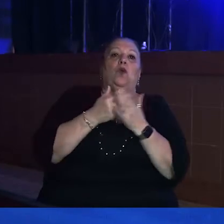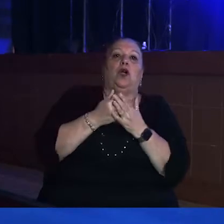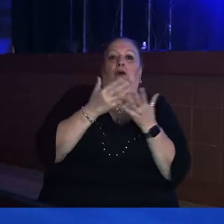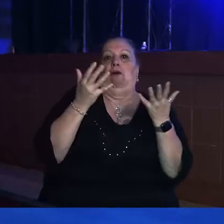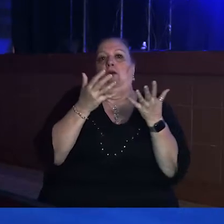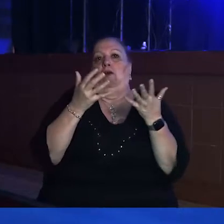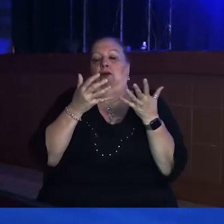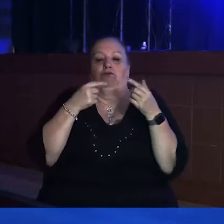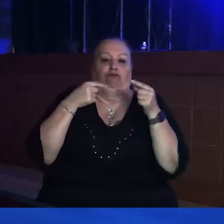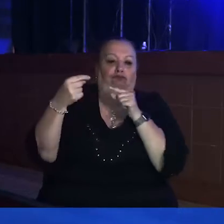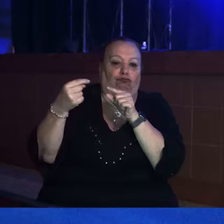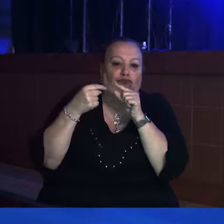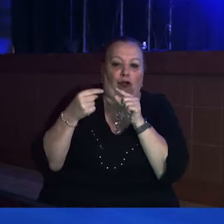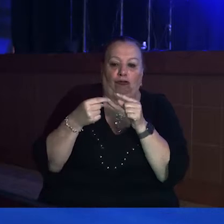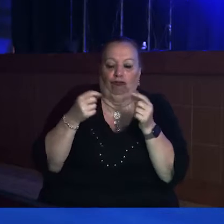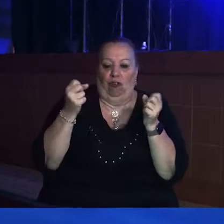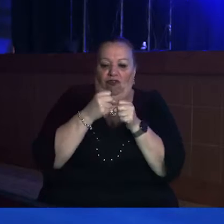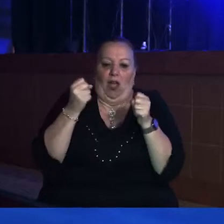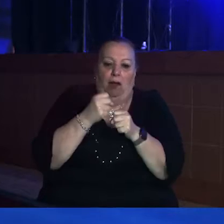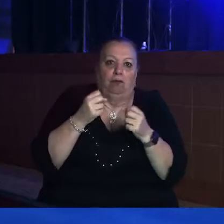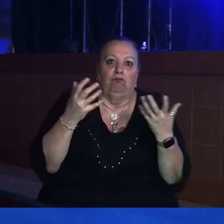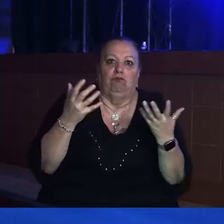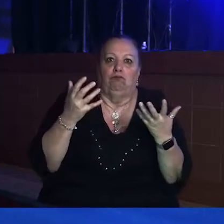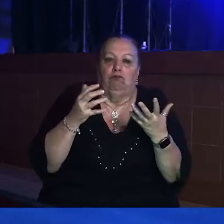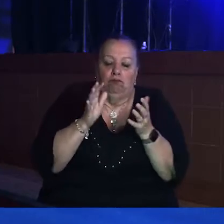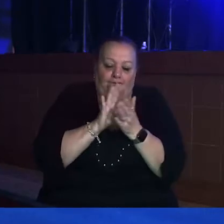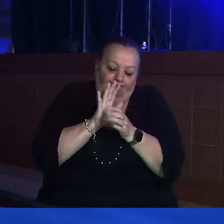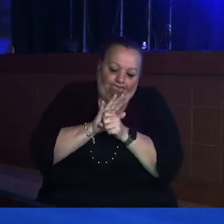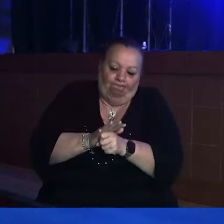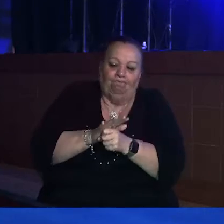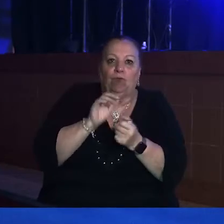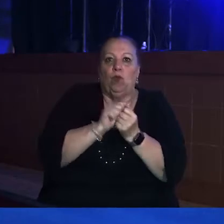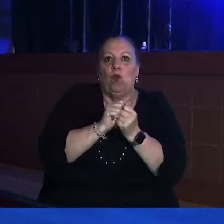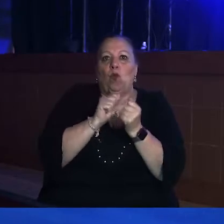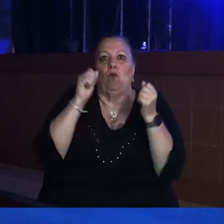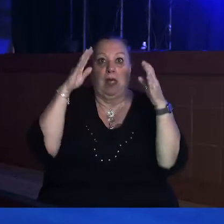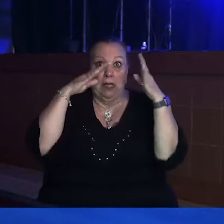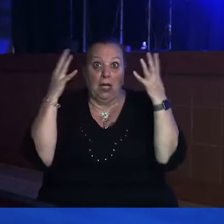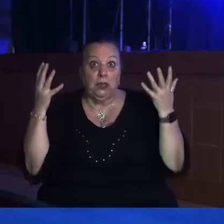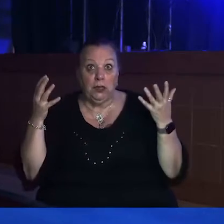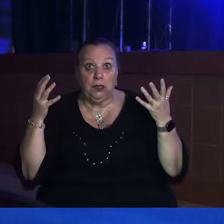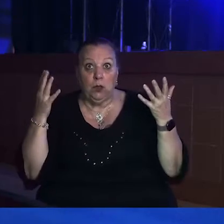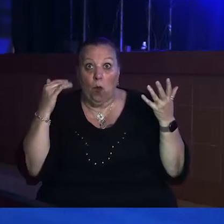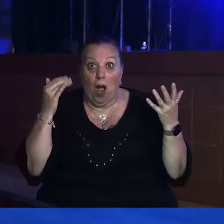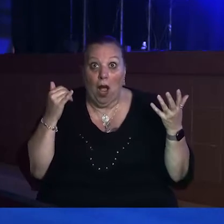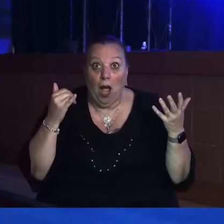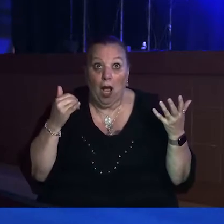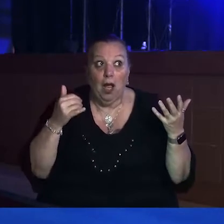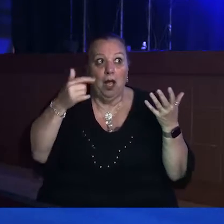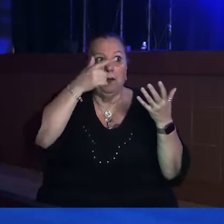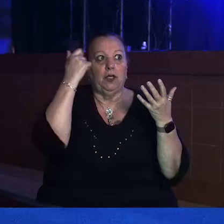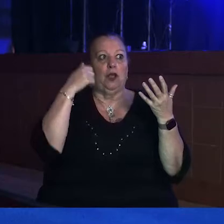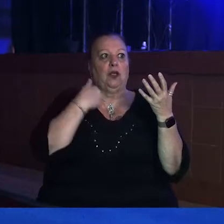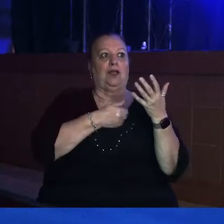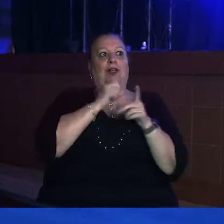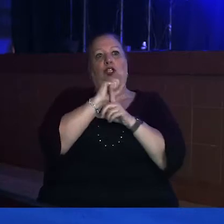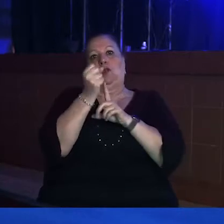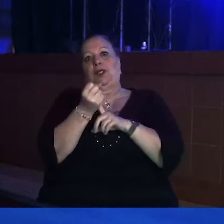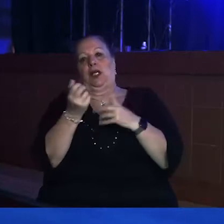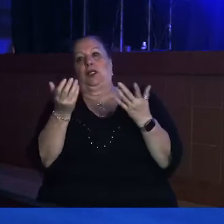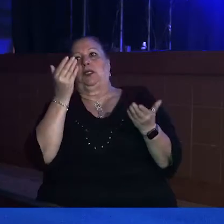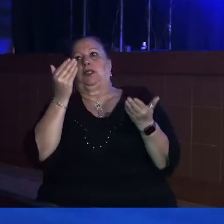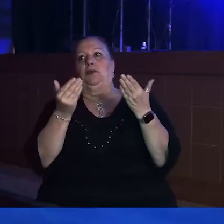struggle, fight battles with anxiety because of our circumstances. It might be physiological,